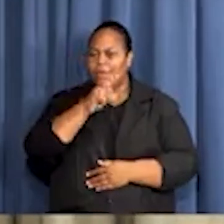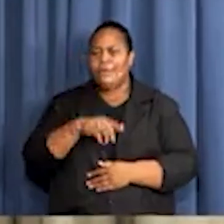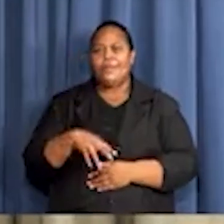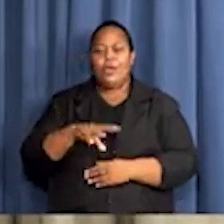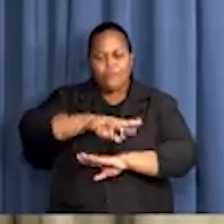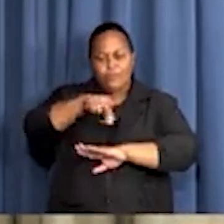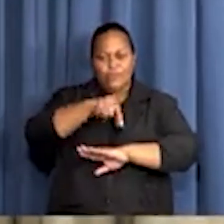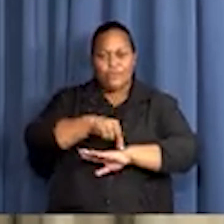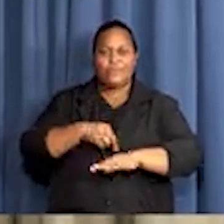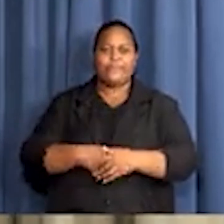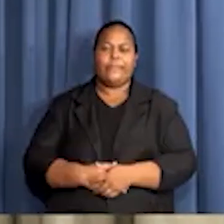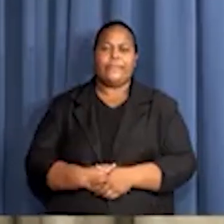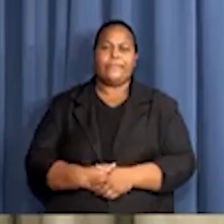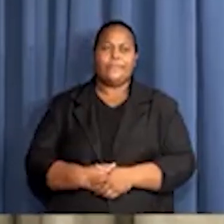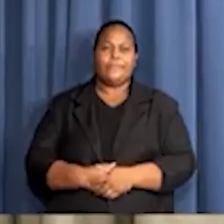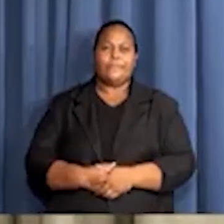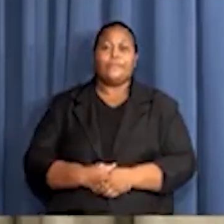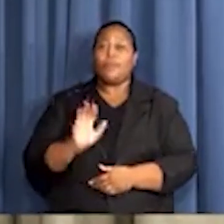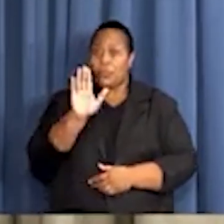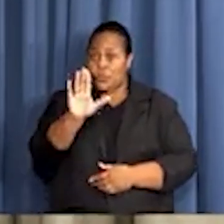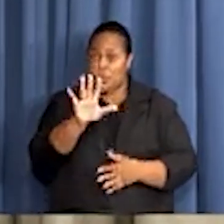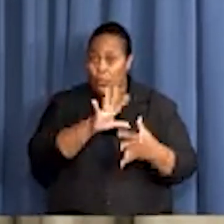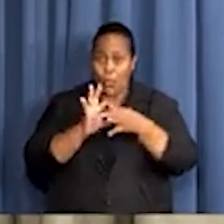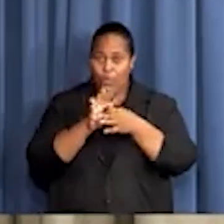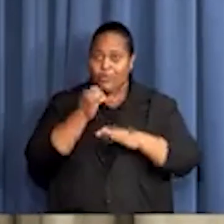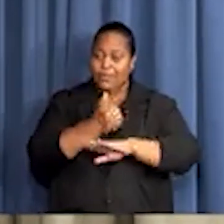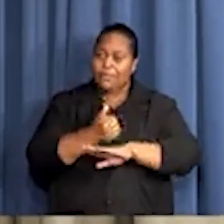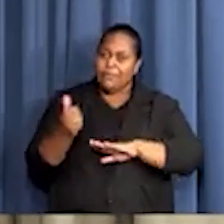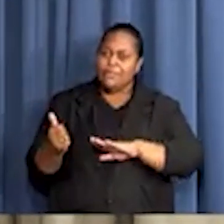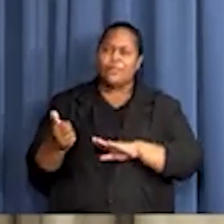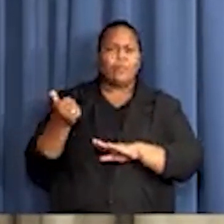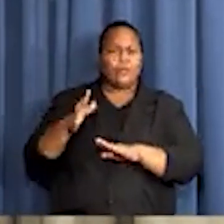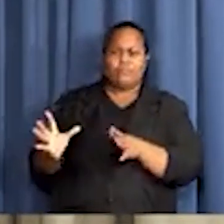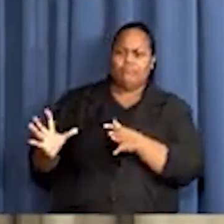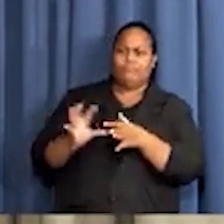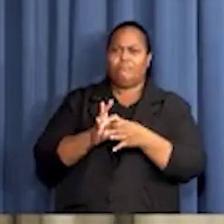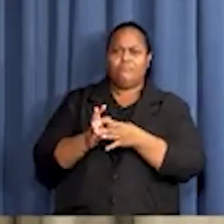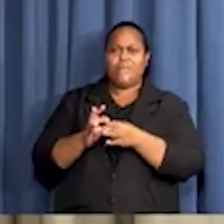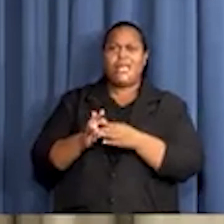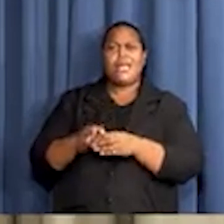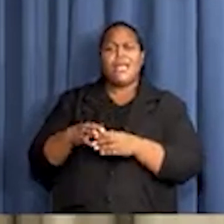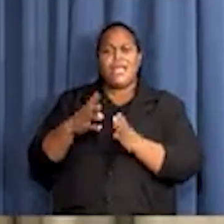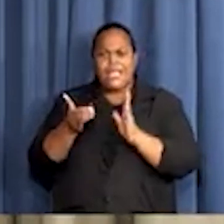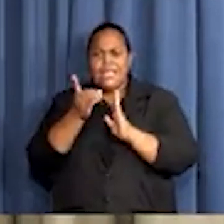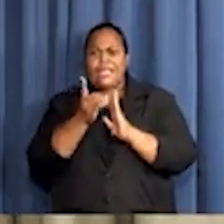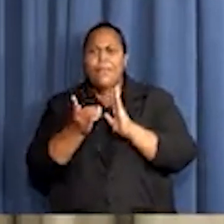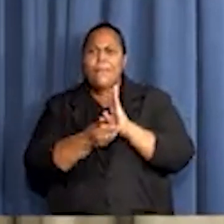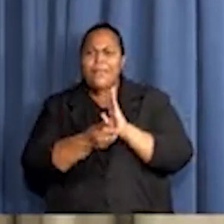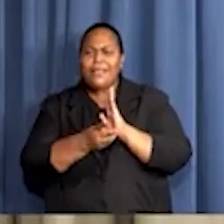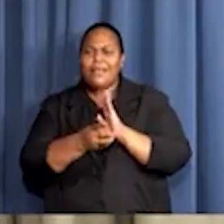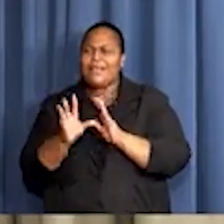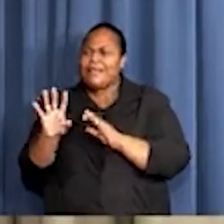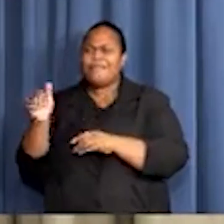the region. Your coalition government has engaged with a number of our diplomatic partners since our